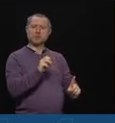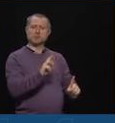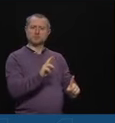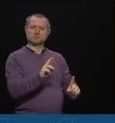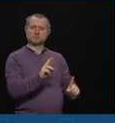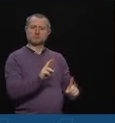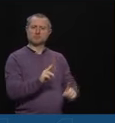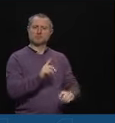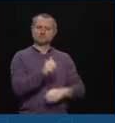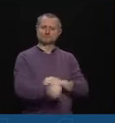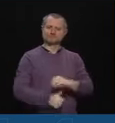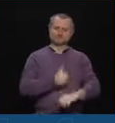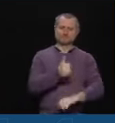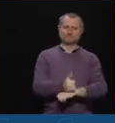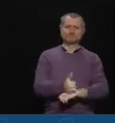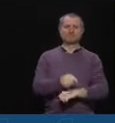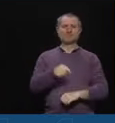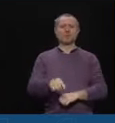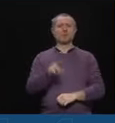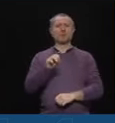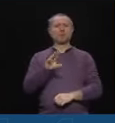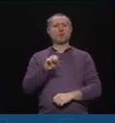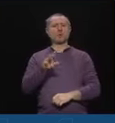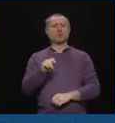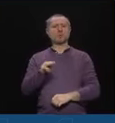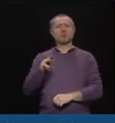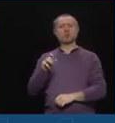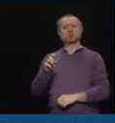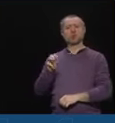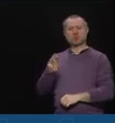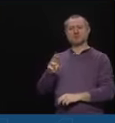for generations to come, to inspire hope,